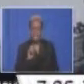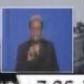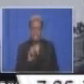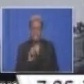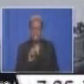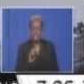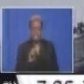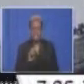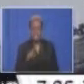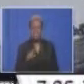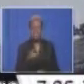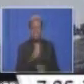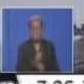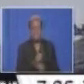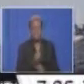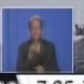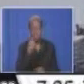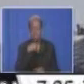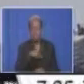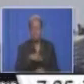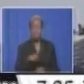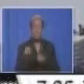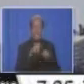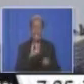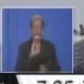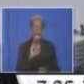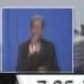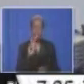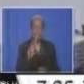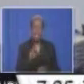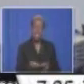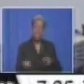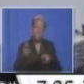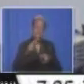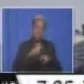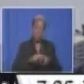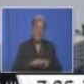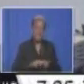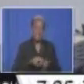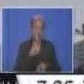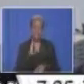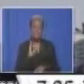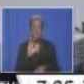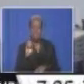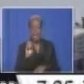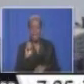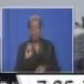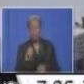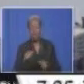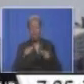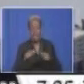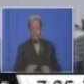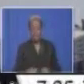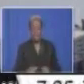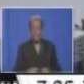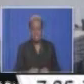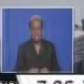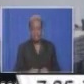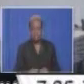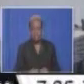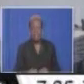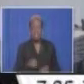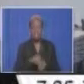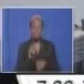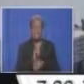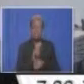you almost get 100% of it. And so you increase the bioavailability of the medication or the vitamin or whatever it is that you're putting